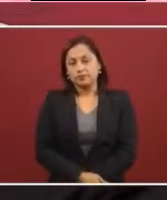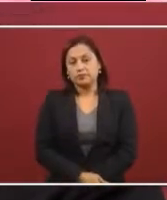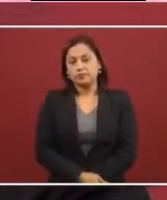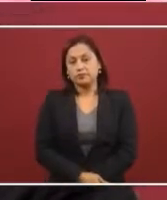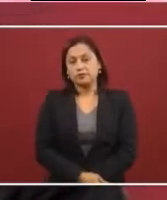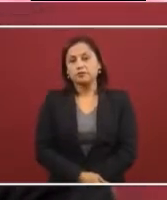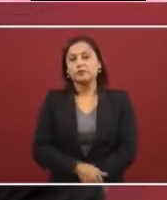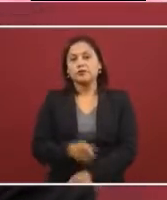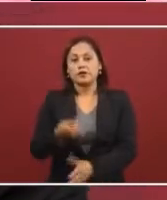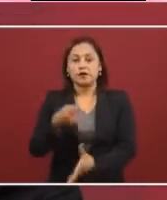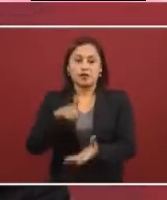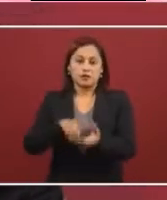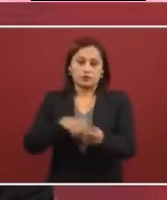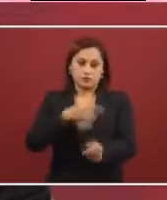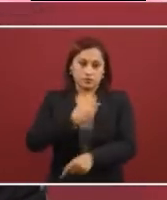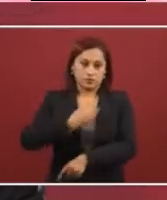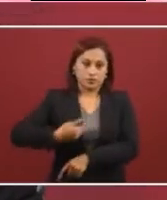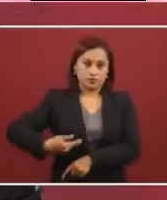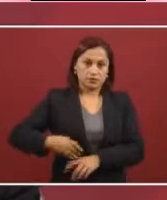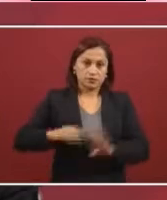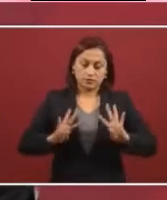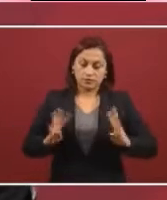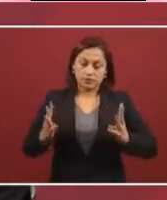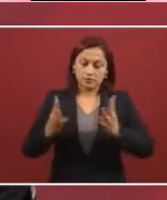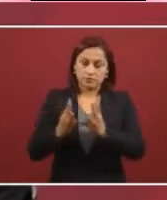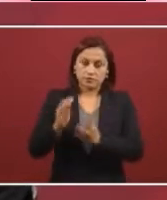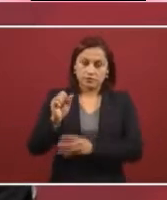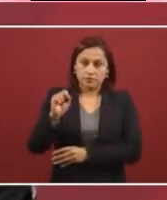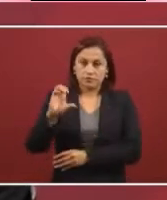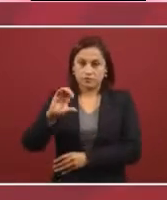and the president of the council.